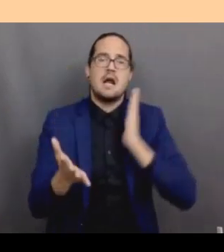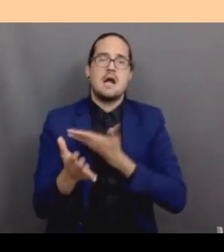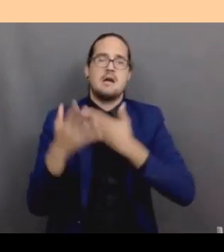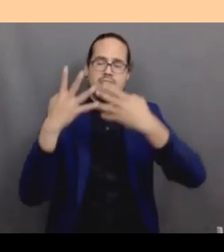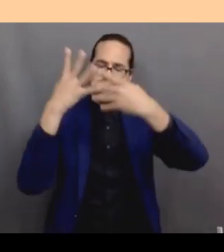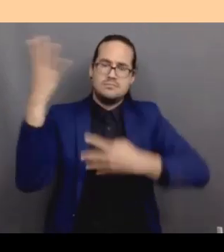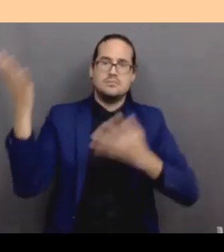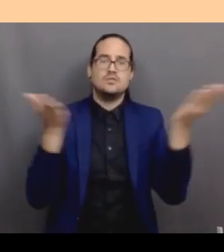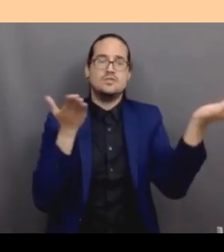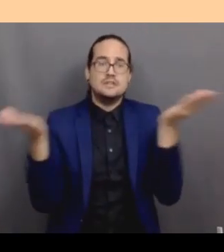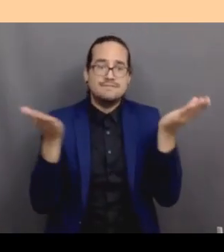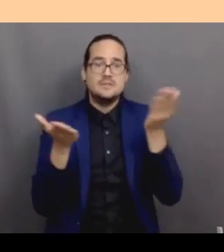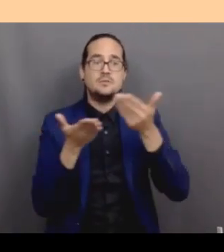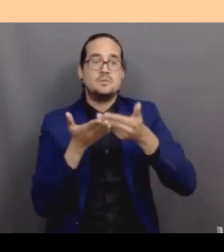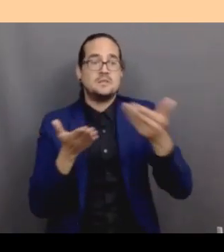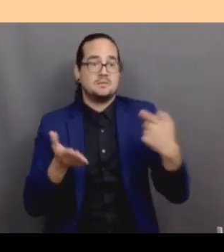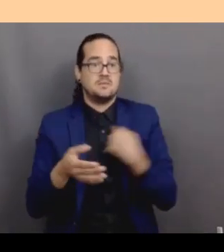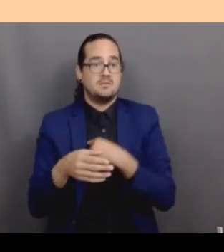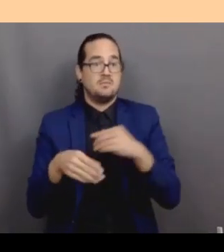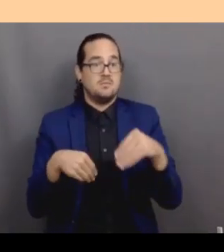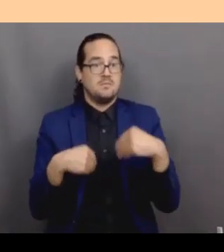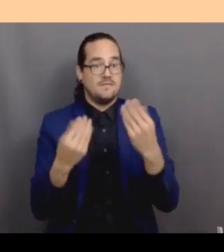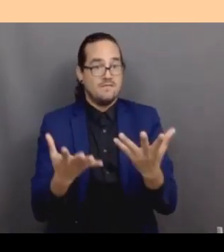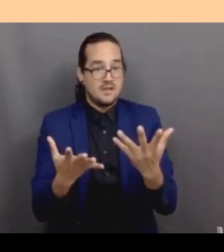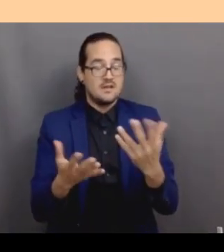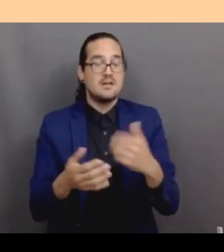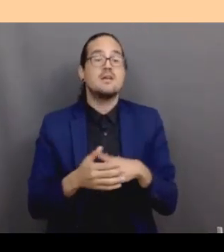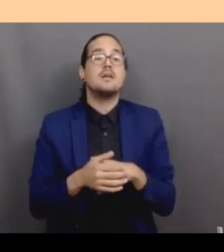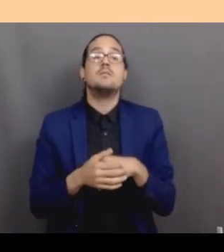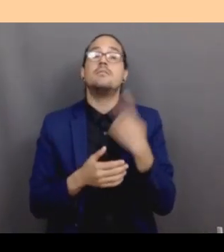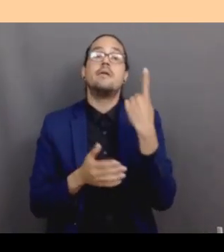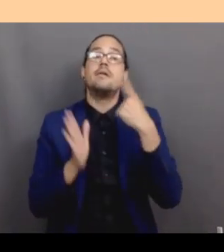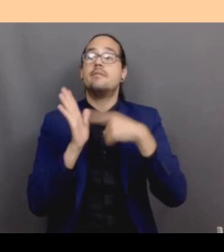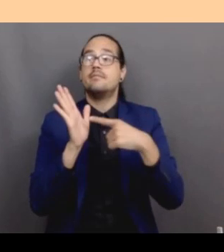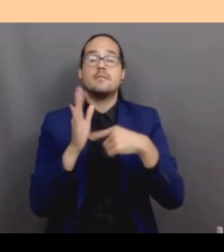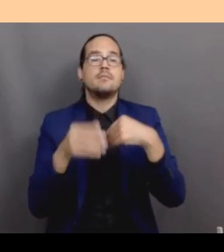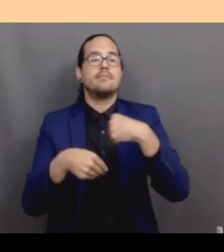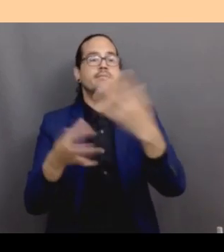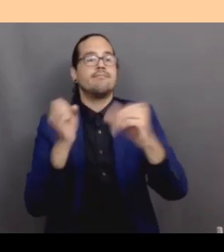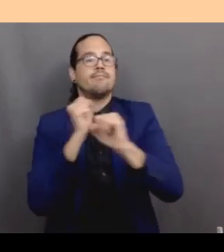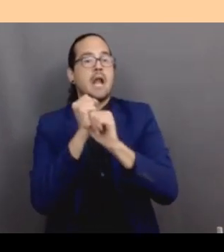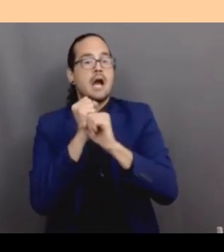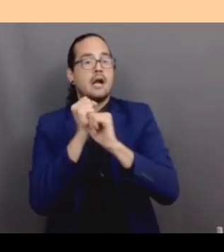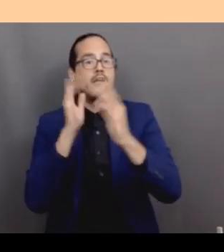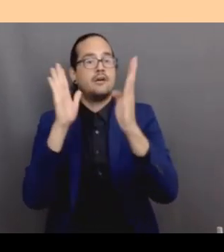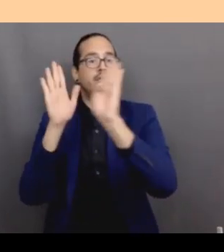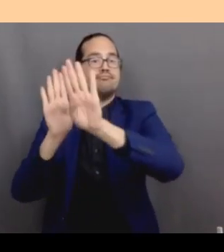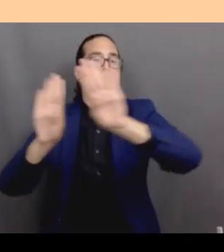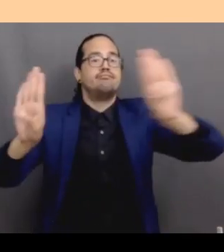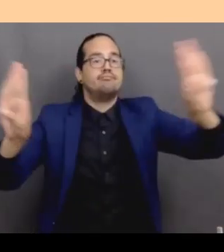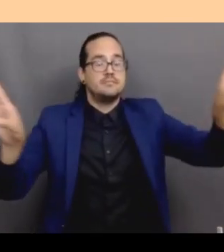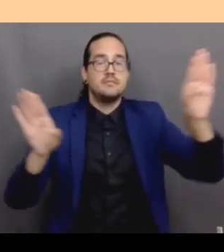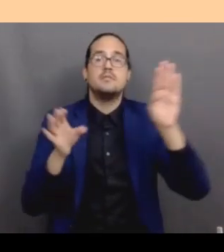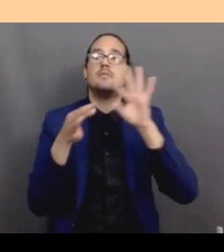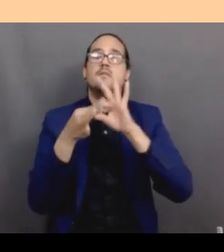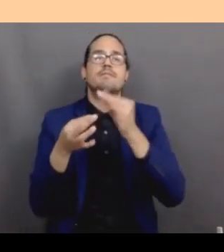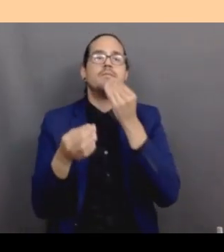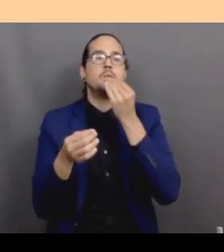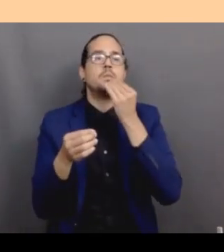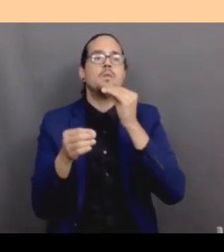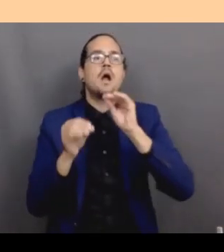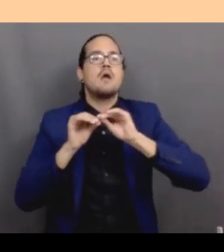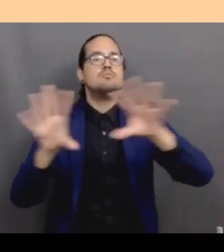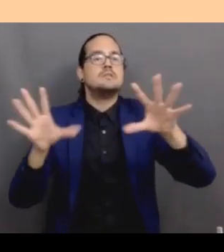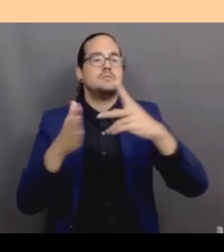to provide flyers with our food outreach program about all of the different services that we have. We